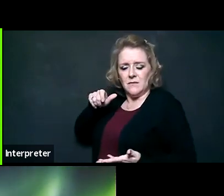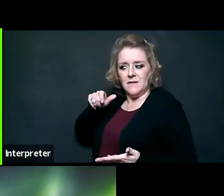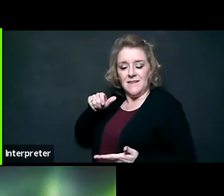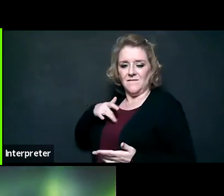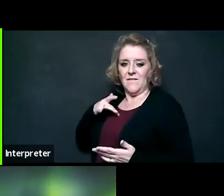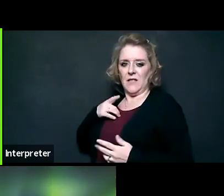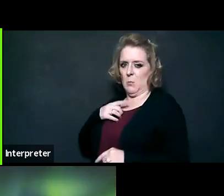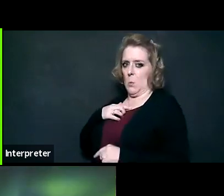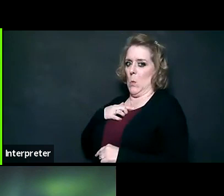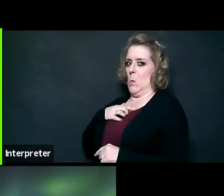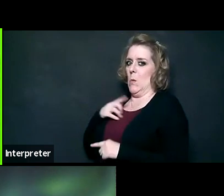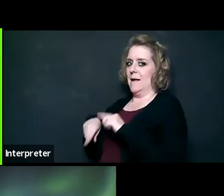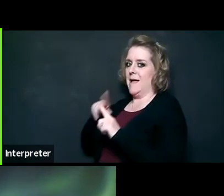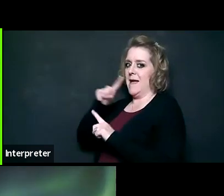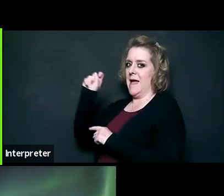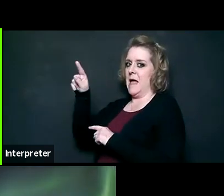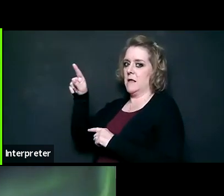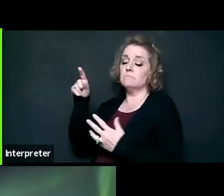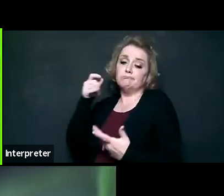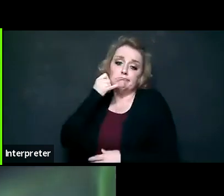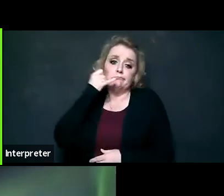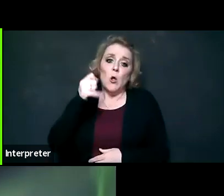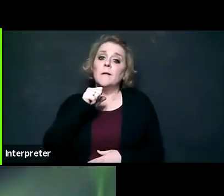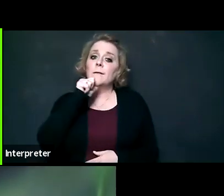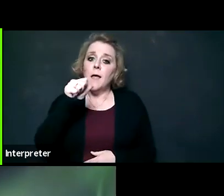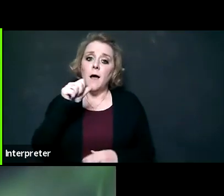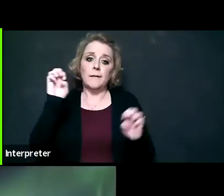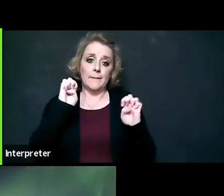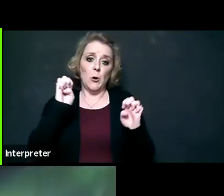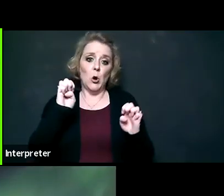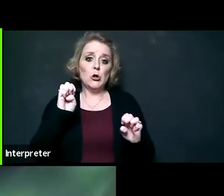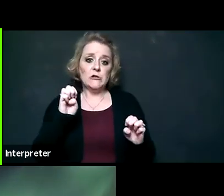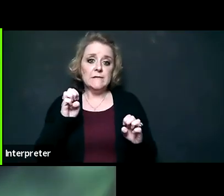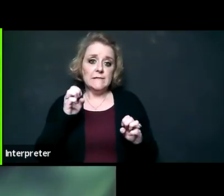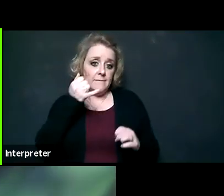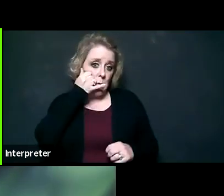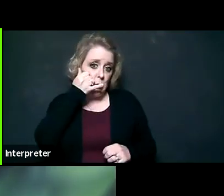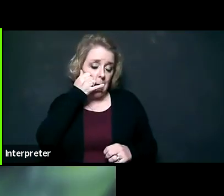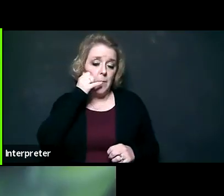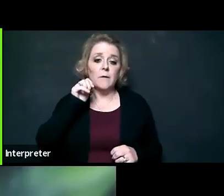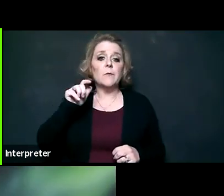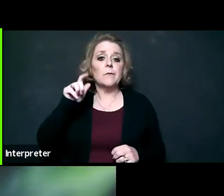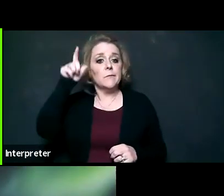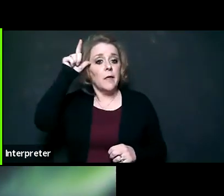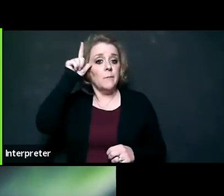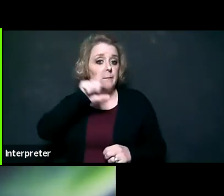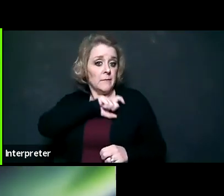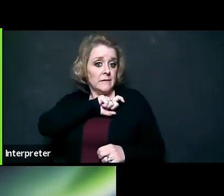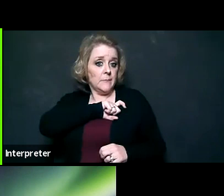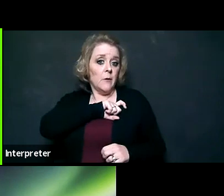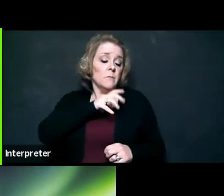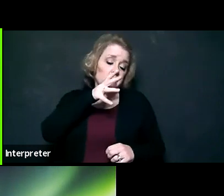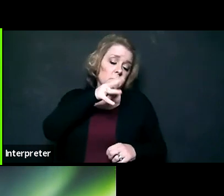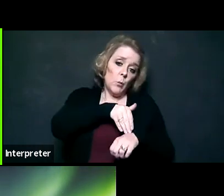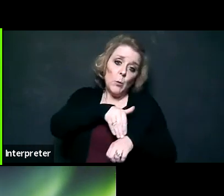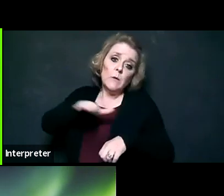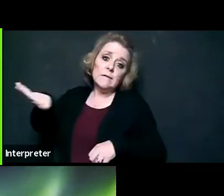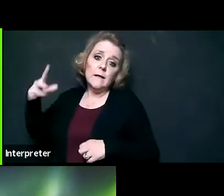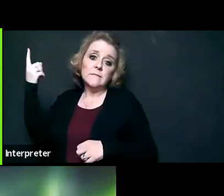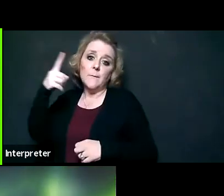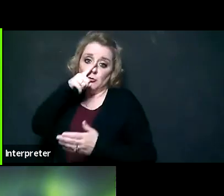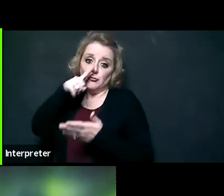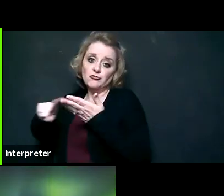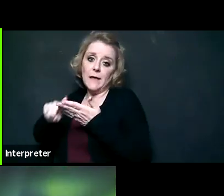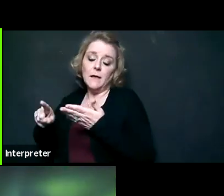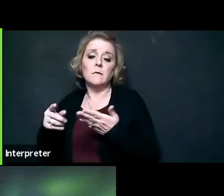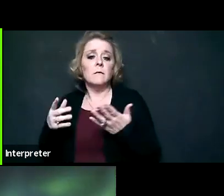call the non-emergency line at LPD and we'll send someone out to check on things. We want